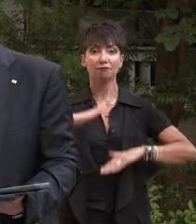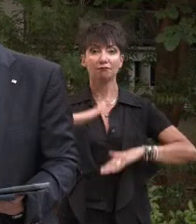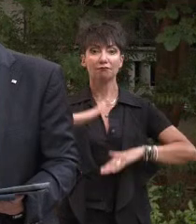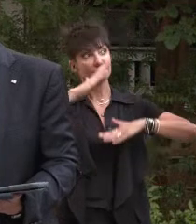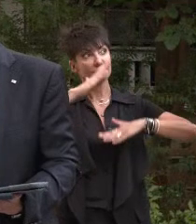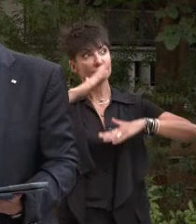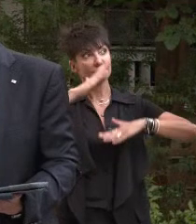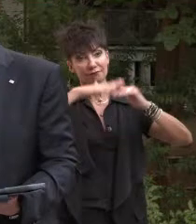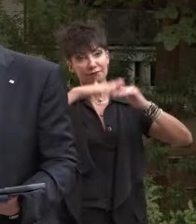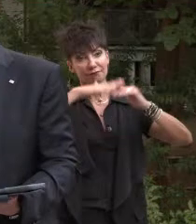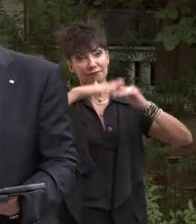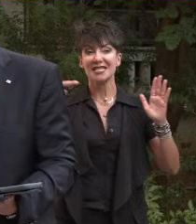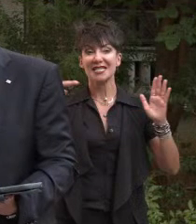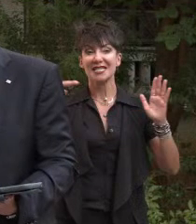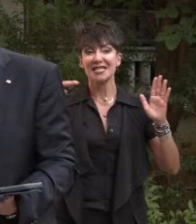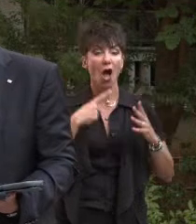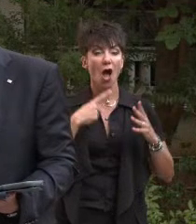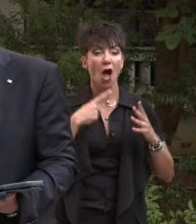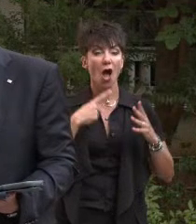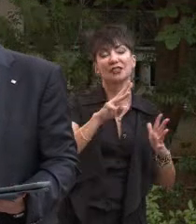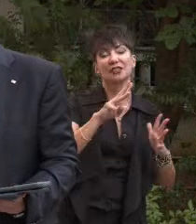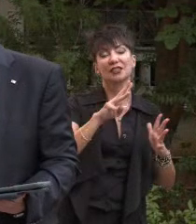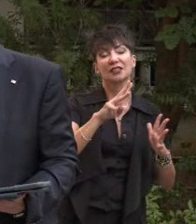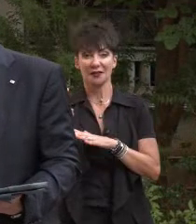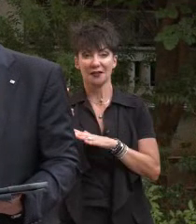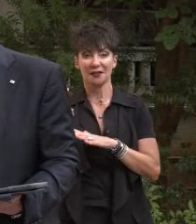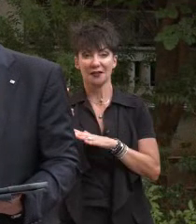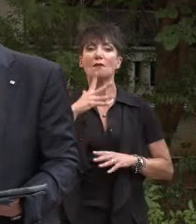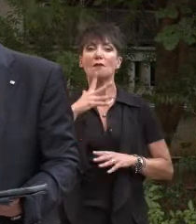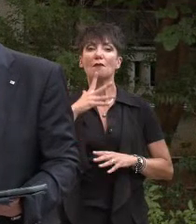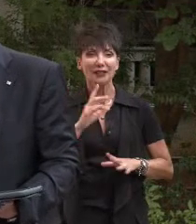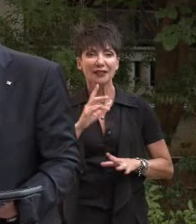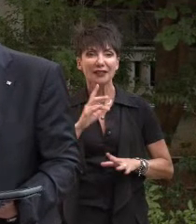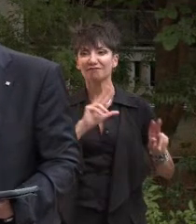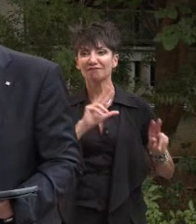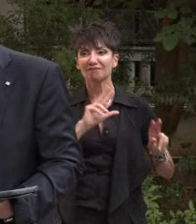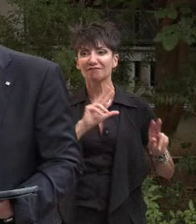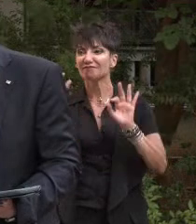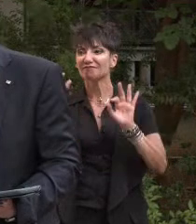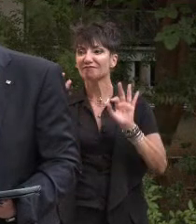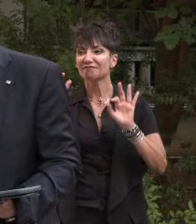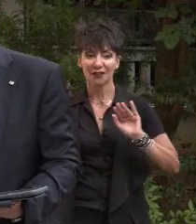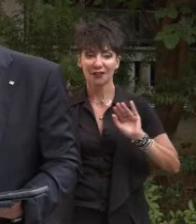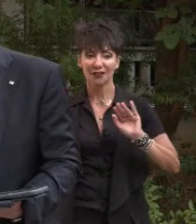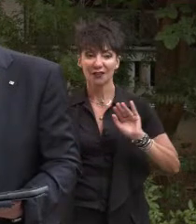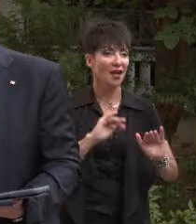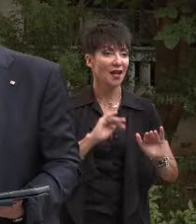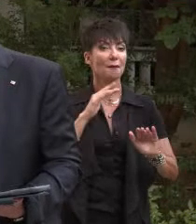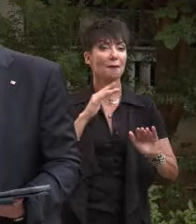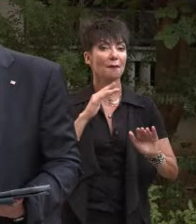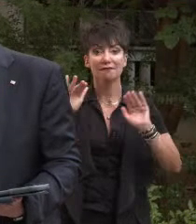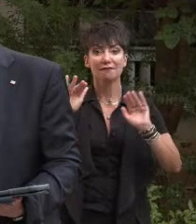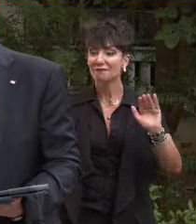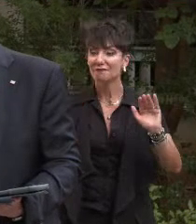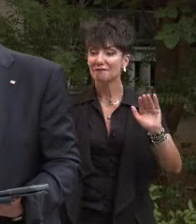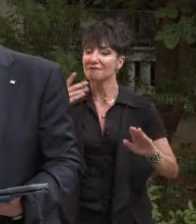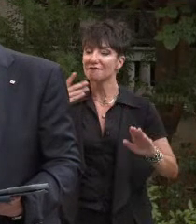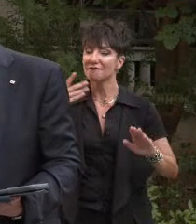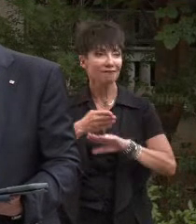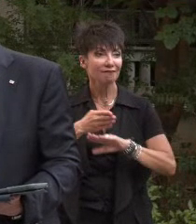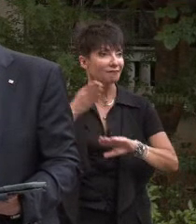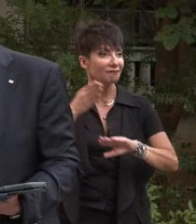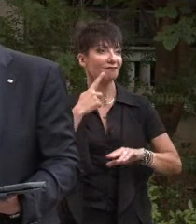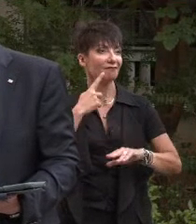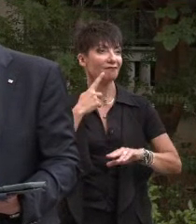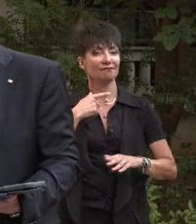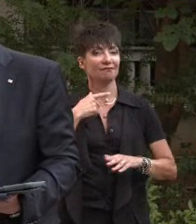in 1878, neoclassic building. So I invite all the students and all the teachers and parents to visit it because